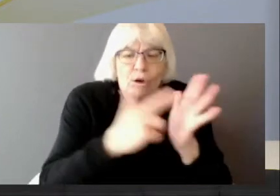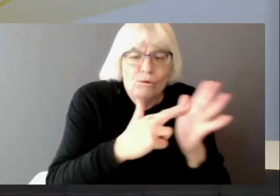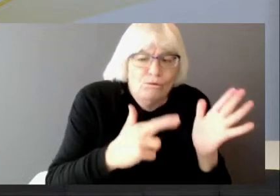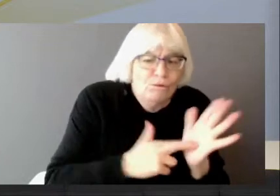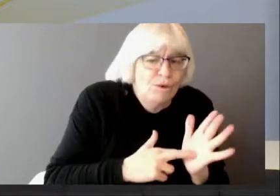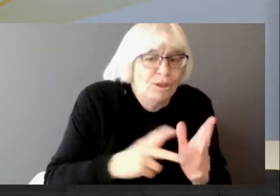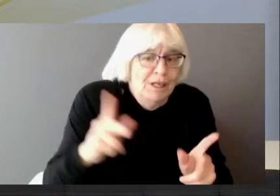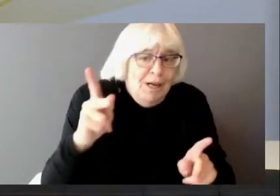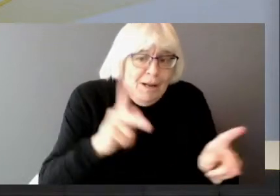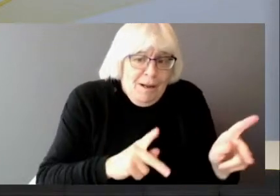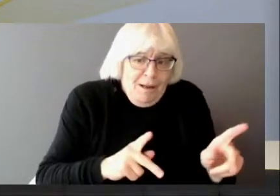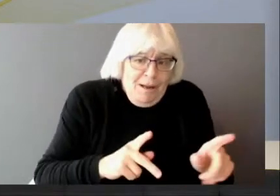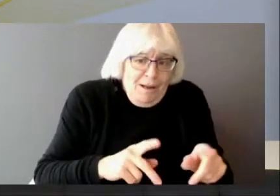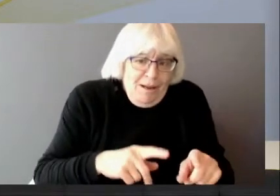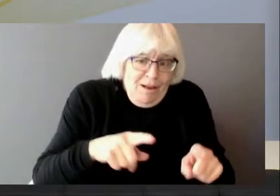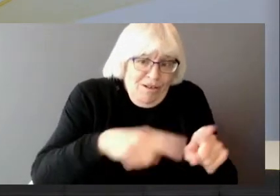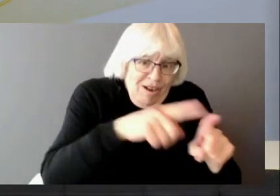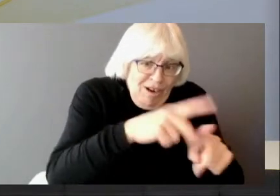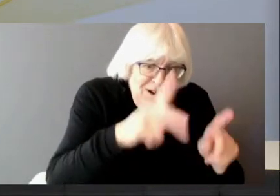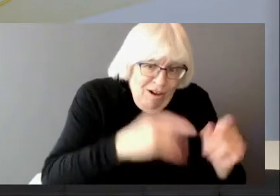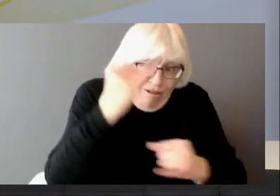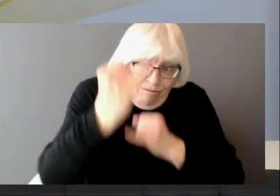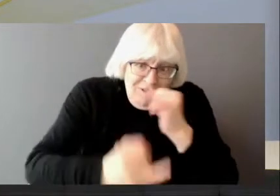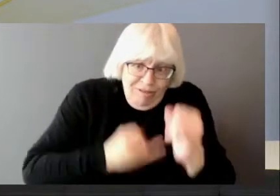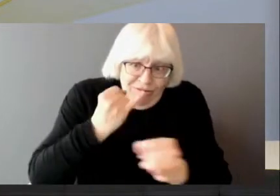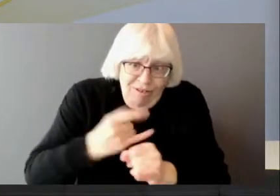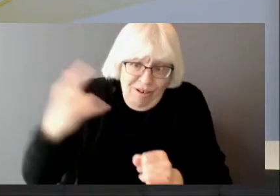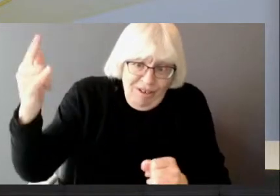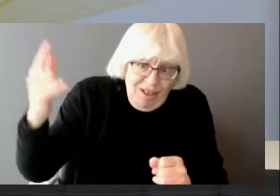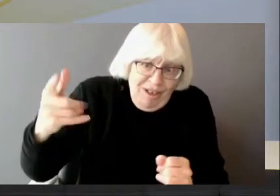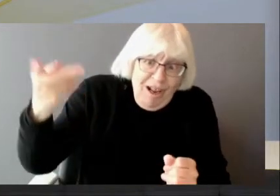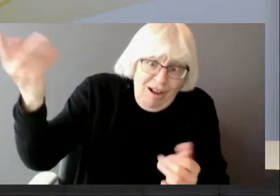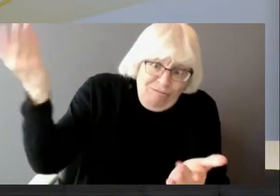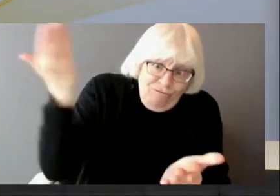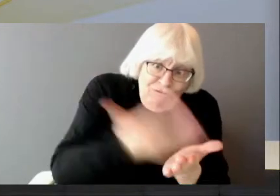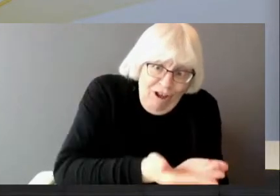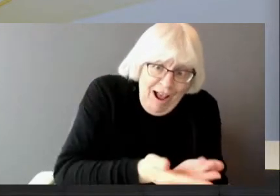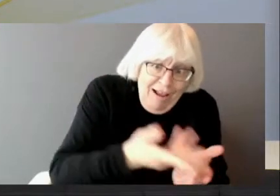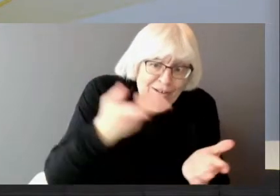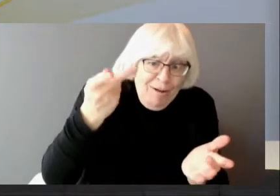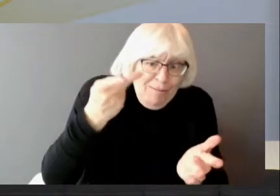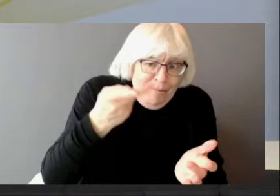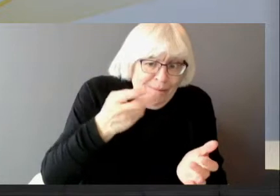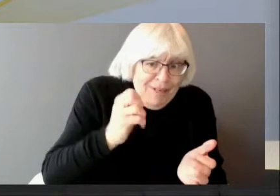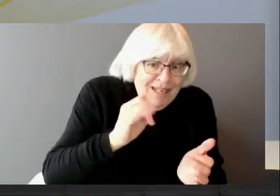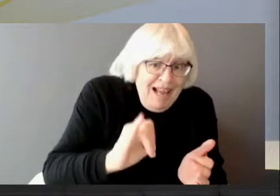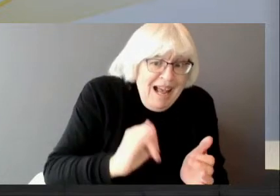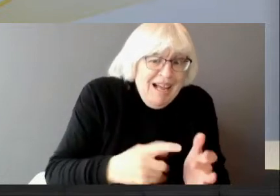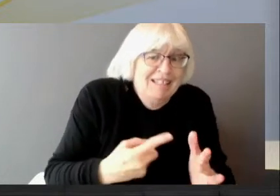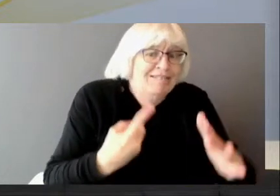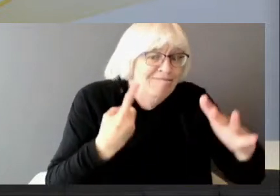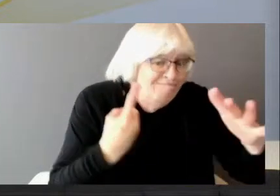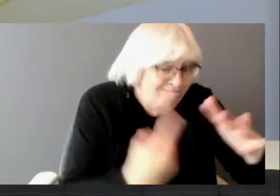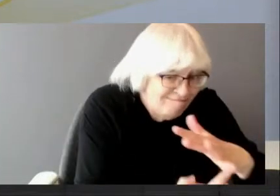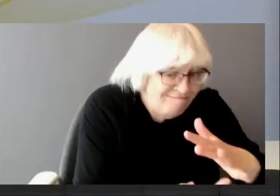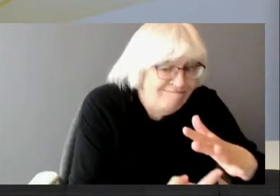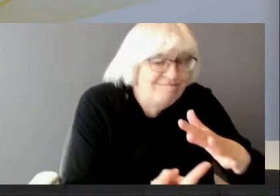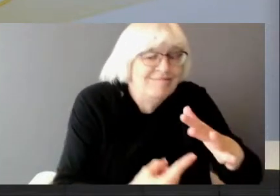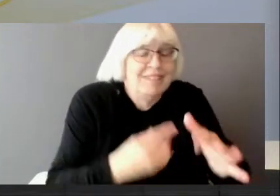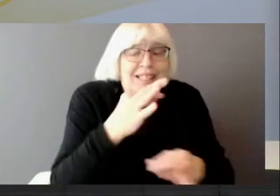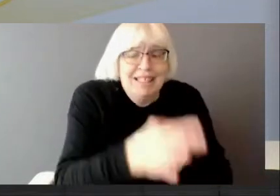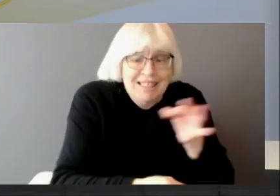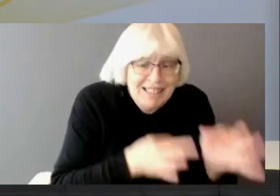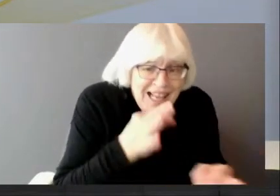an international destination who has completed the quarantine and the testing federally will still be required